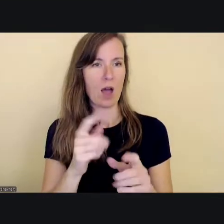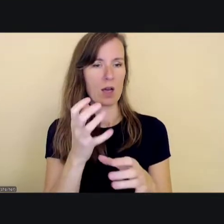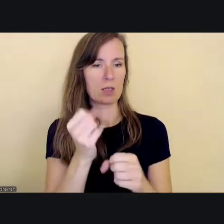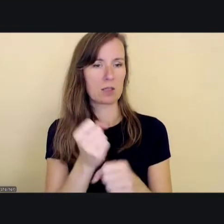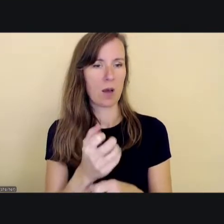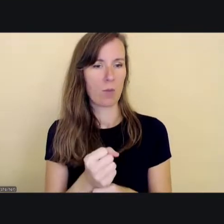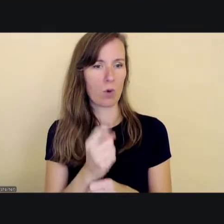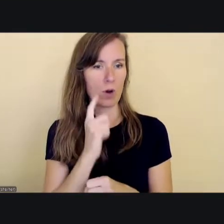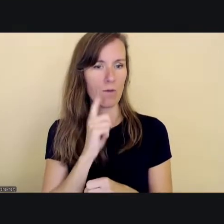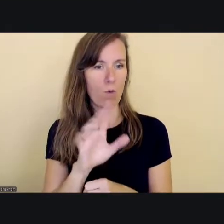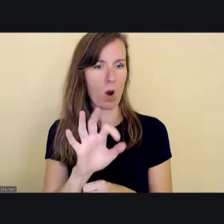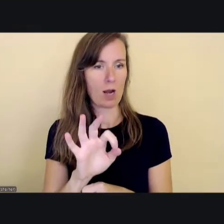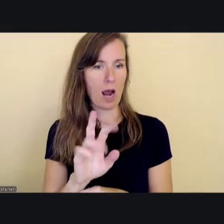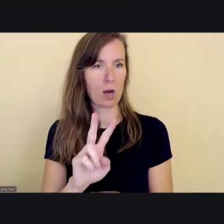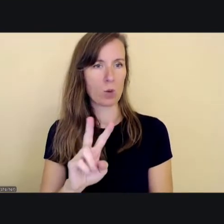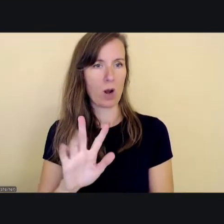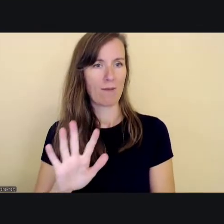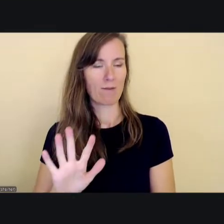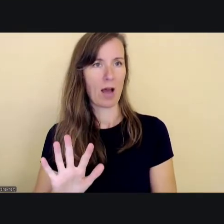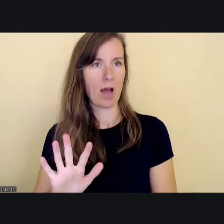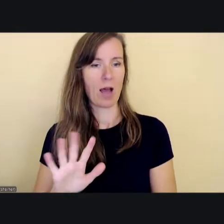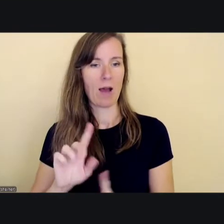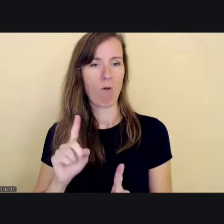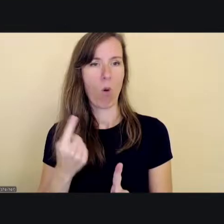Is it 9:25? Only that one.